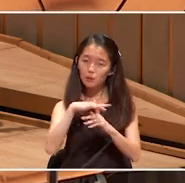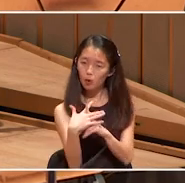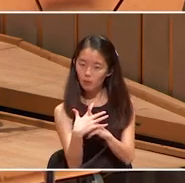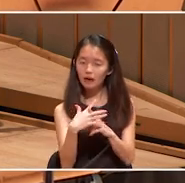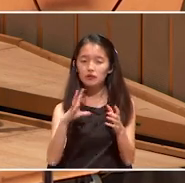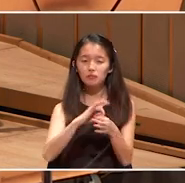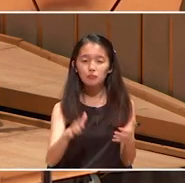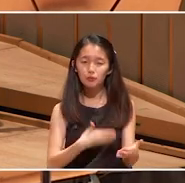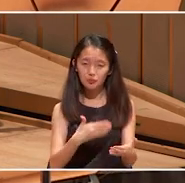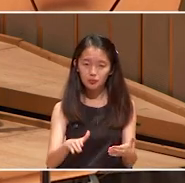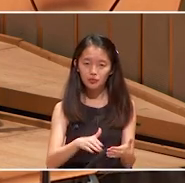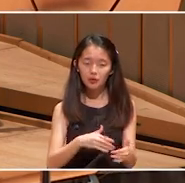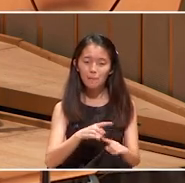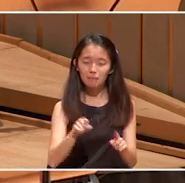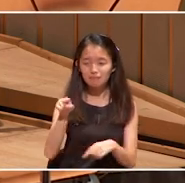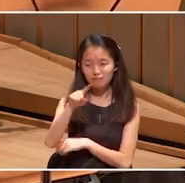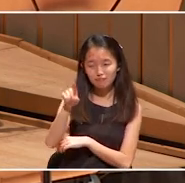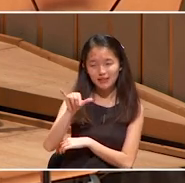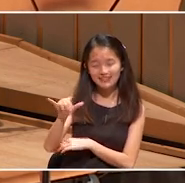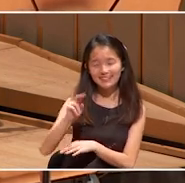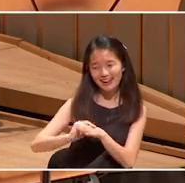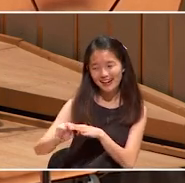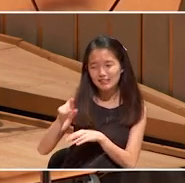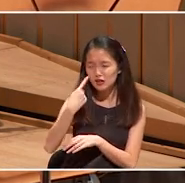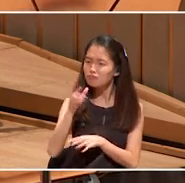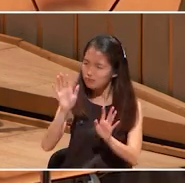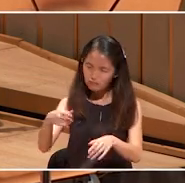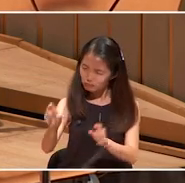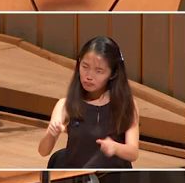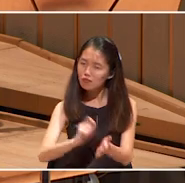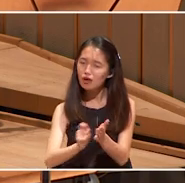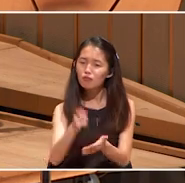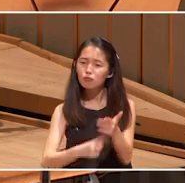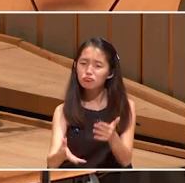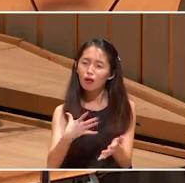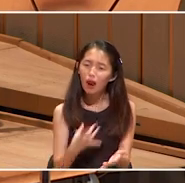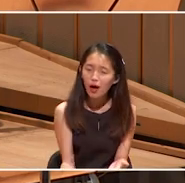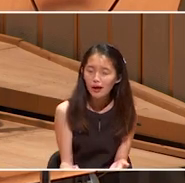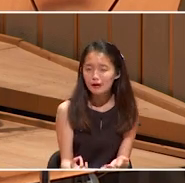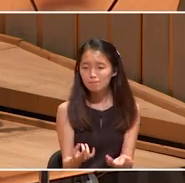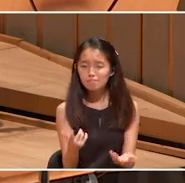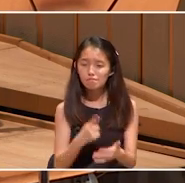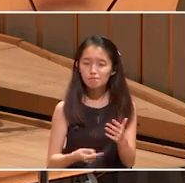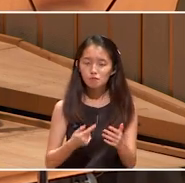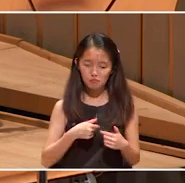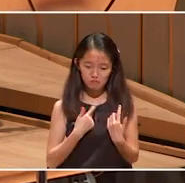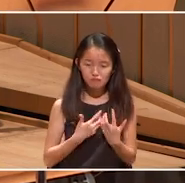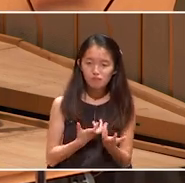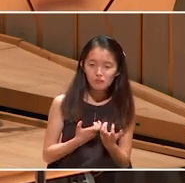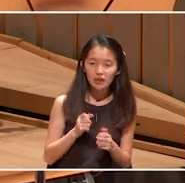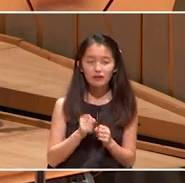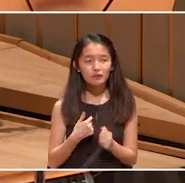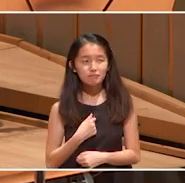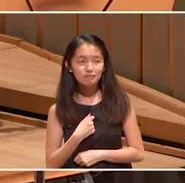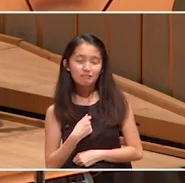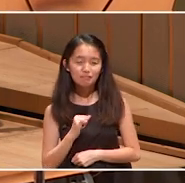can write things that you like and things that you tend toward, and I quite like jazz actually. So I put a bit of that